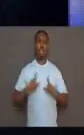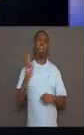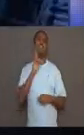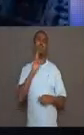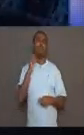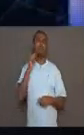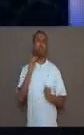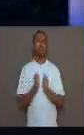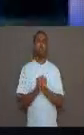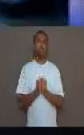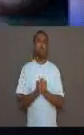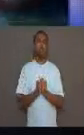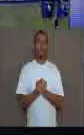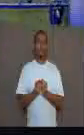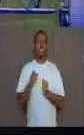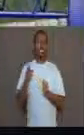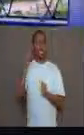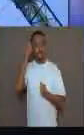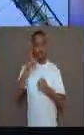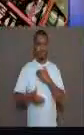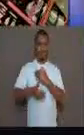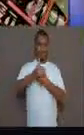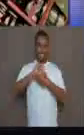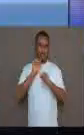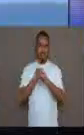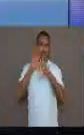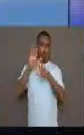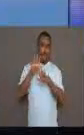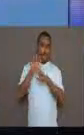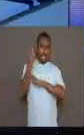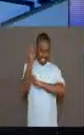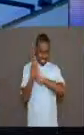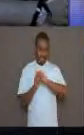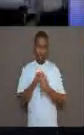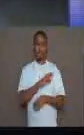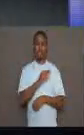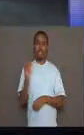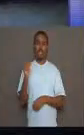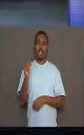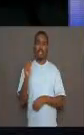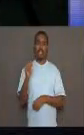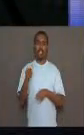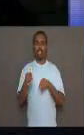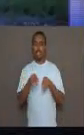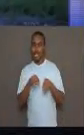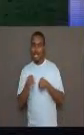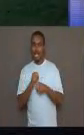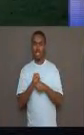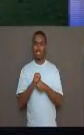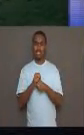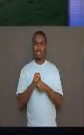Vesper. His cover is blown in a mountain hideaway, and in the